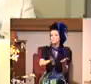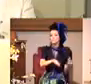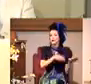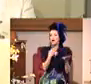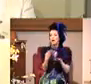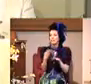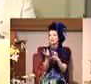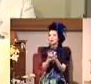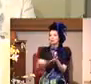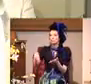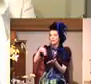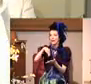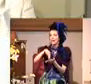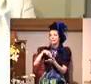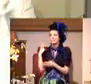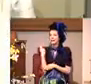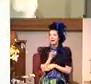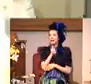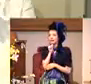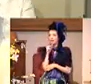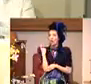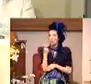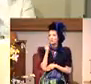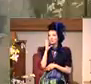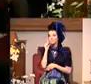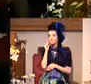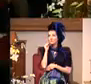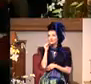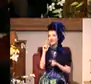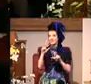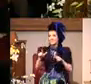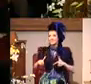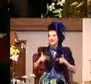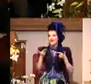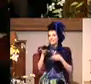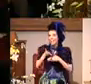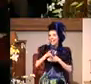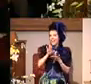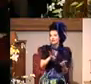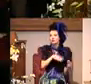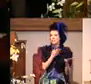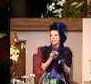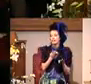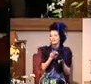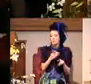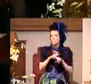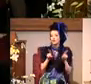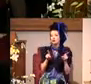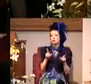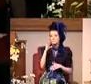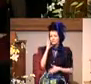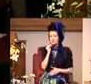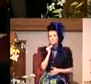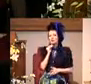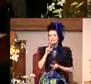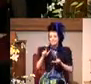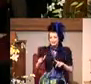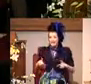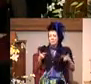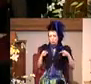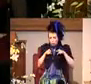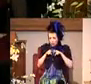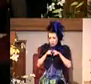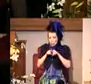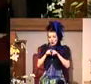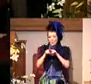raised us not only to experience life after death, but to experience life in life. Life in this